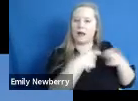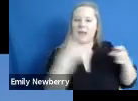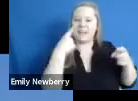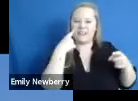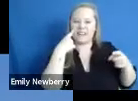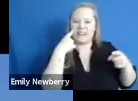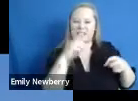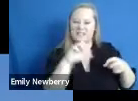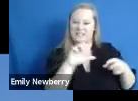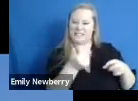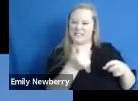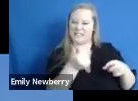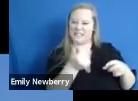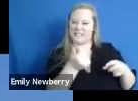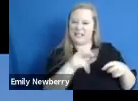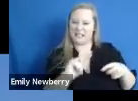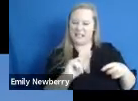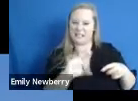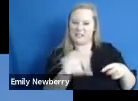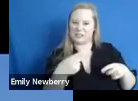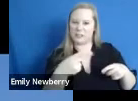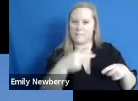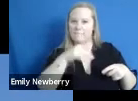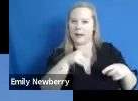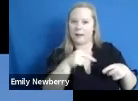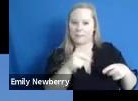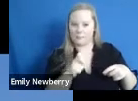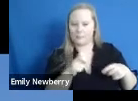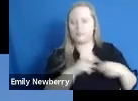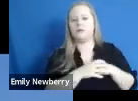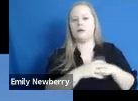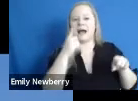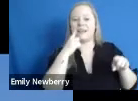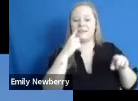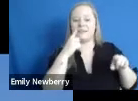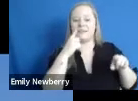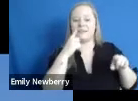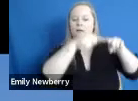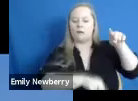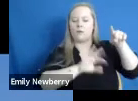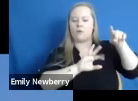10-inch PVC, looks like. And I know they go lower than 3 feet on those.